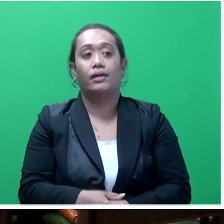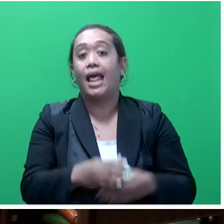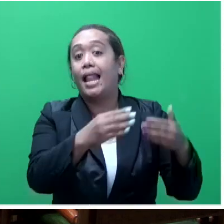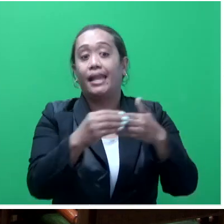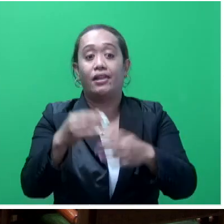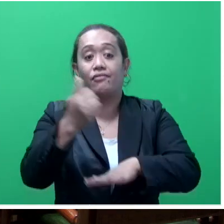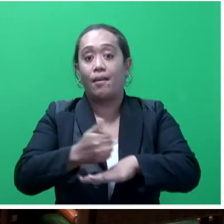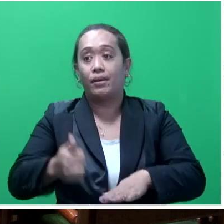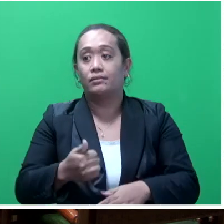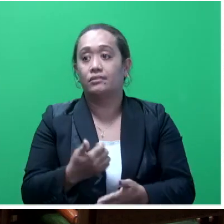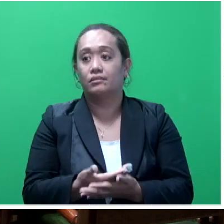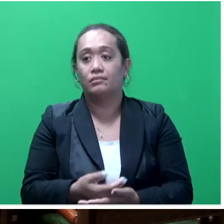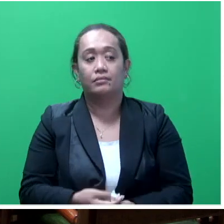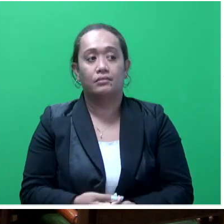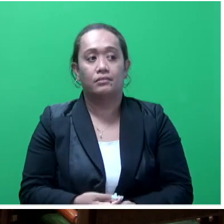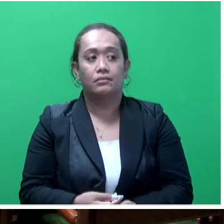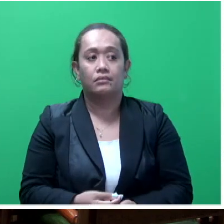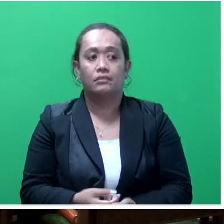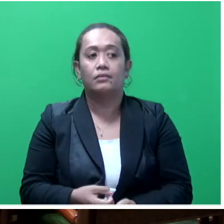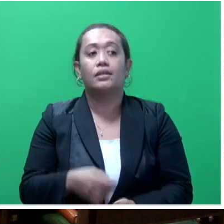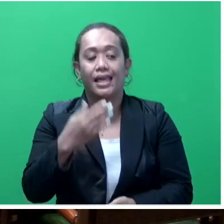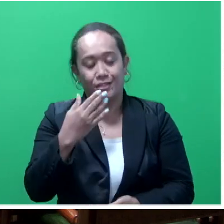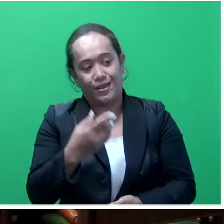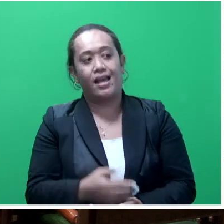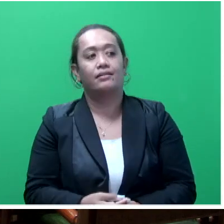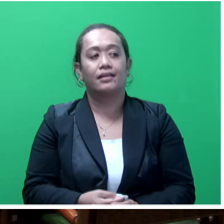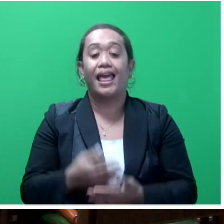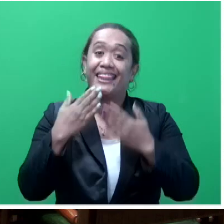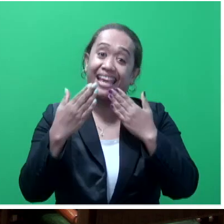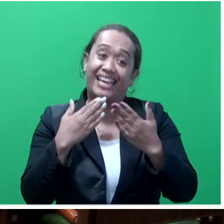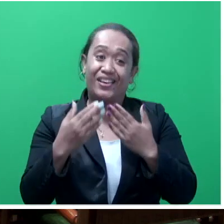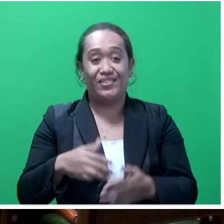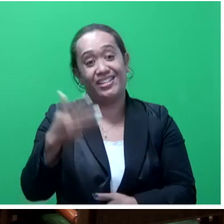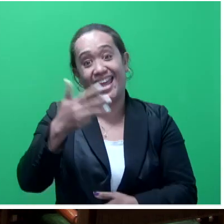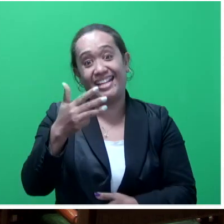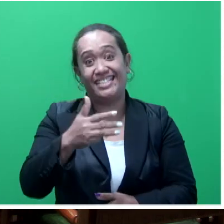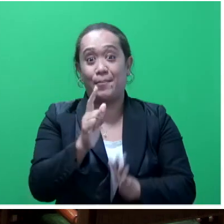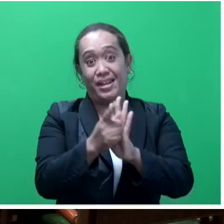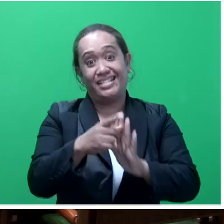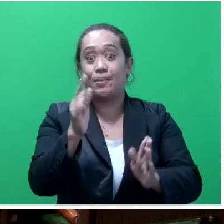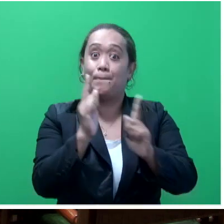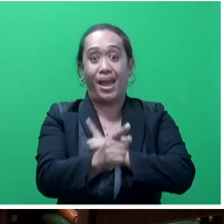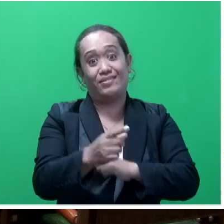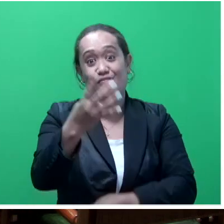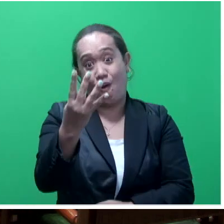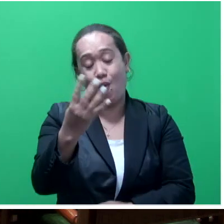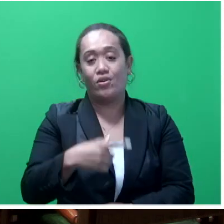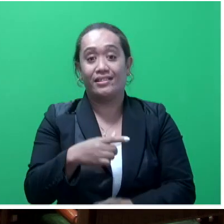on his motion. You have the floor, sir. Thank you, Mr. Speaker. Sir. It's 19 minutes past 4, and we